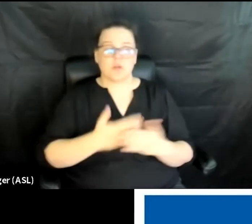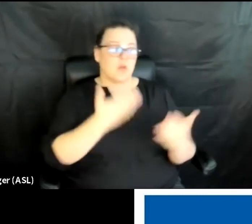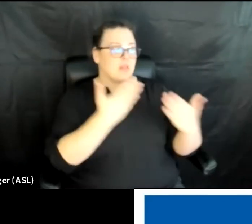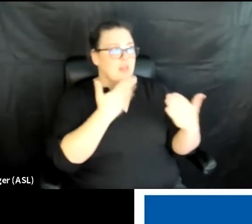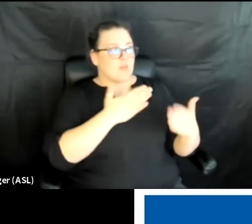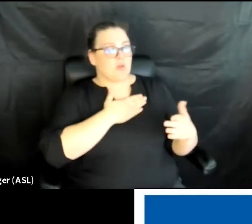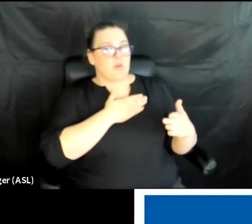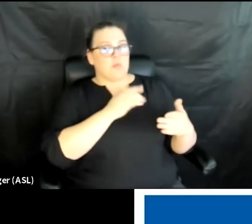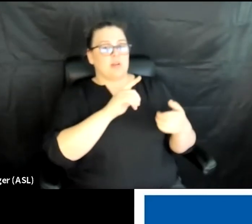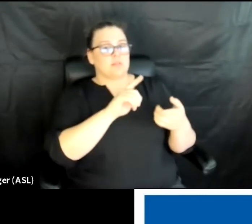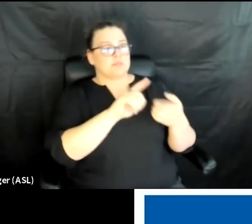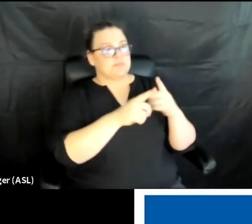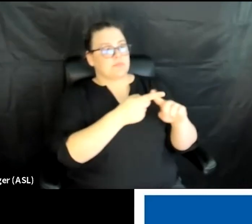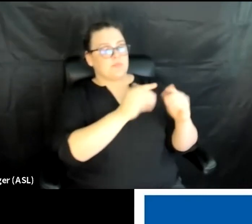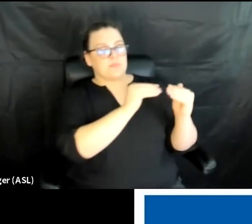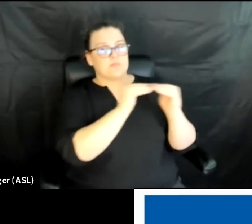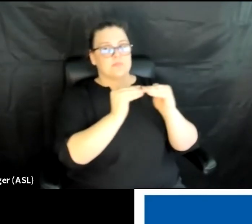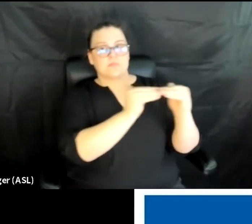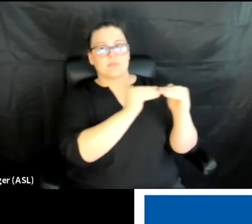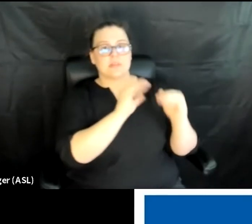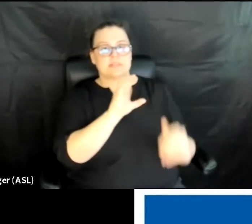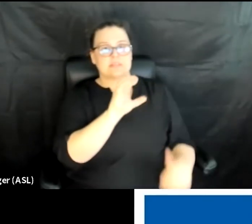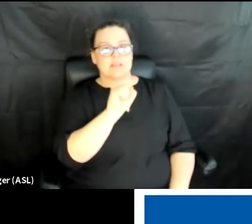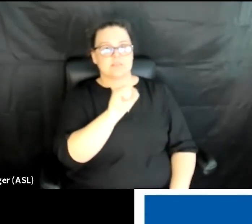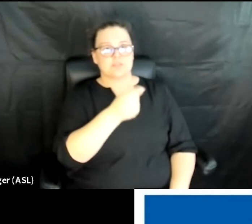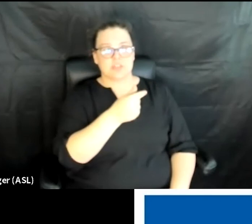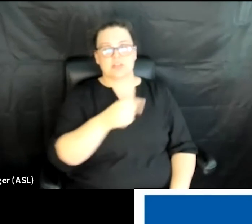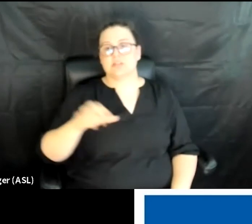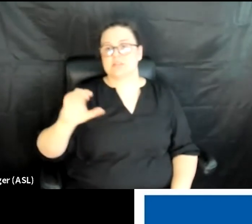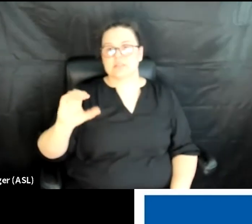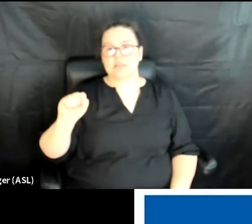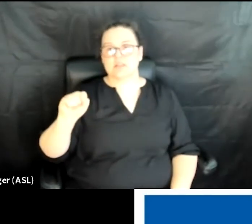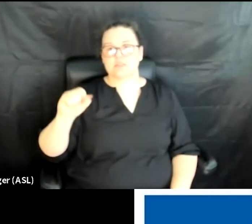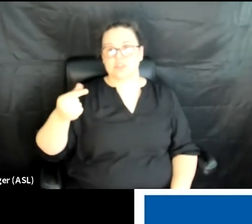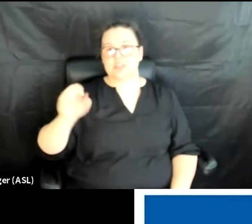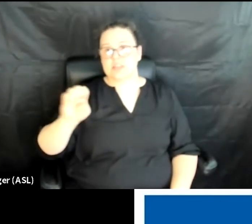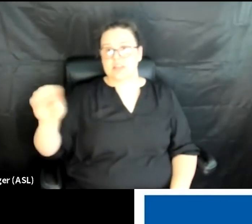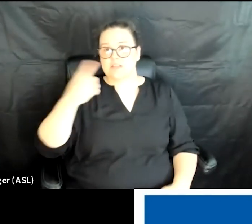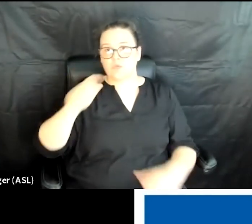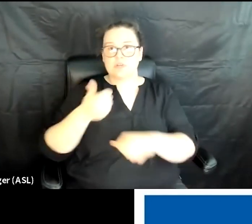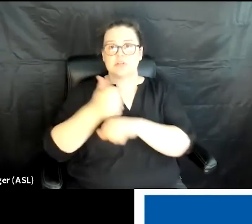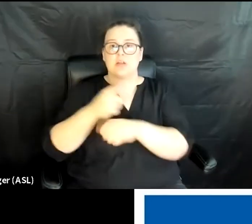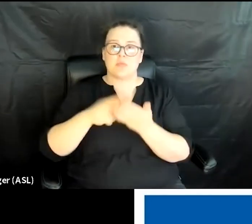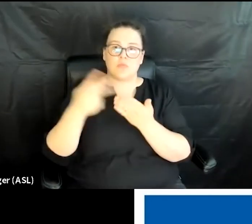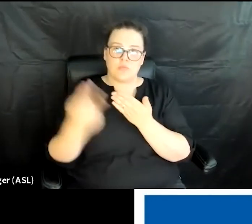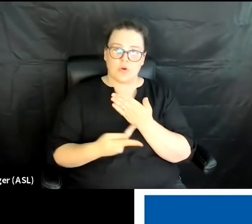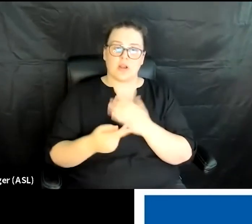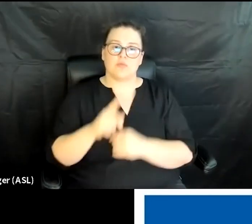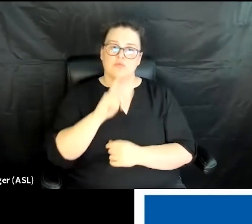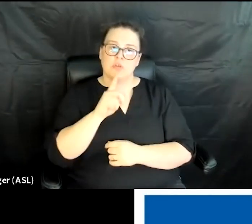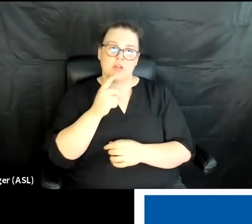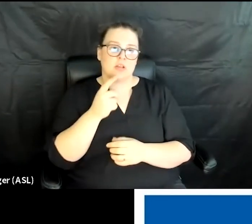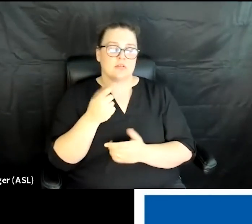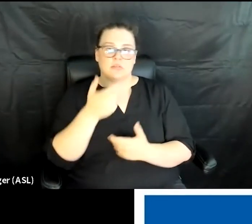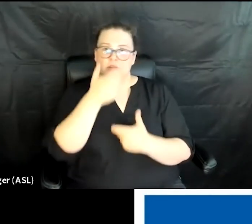at CSG and my colleagues at CSG East for putting this program together. It really has been enlightening for